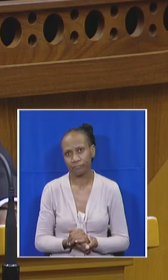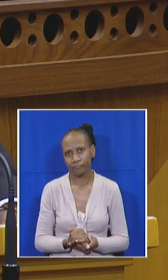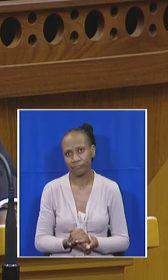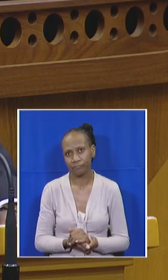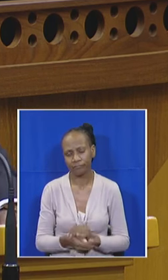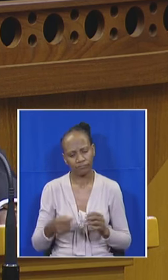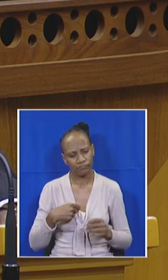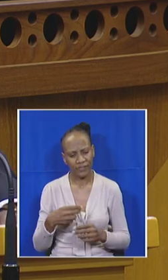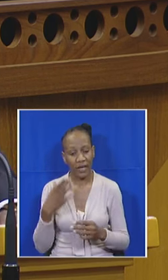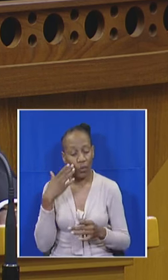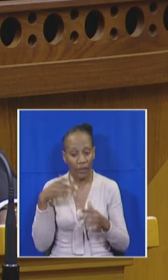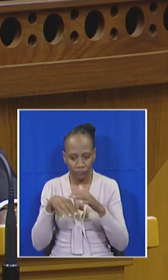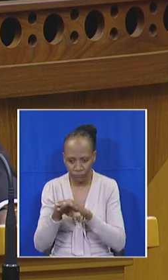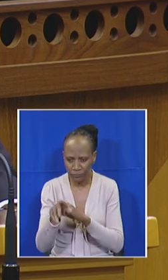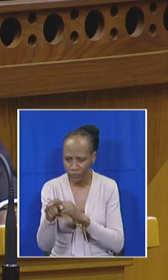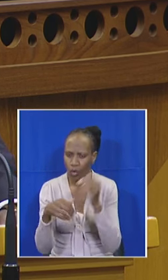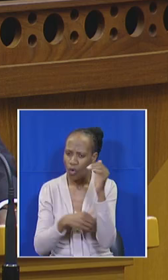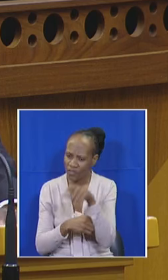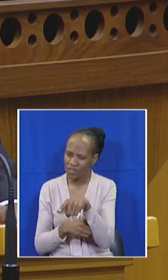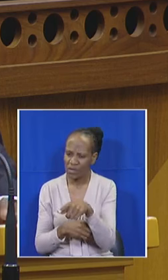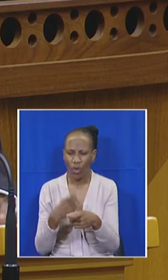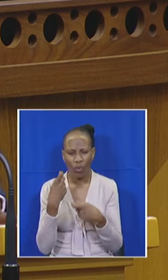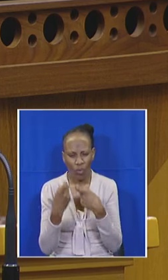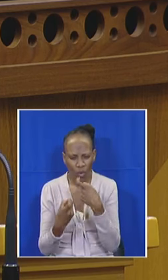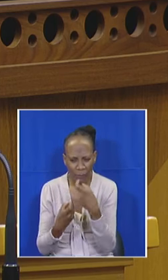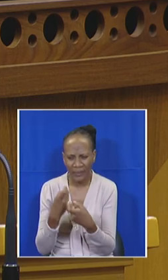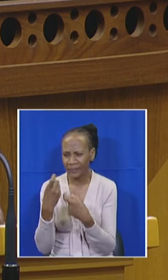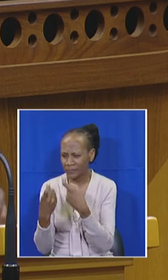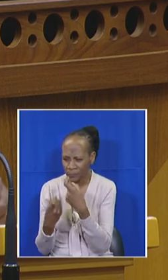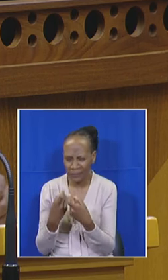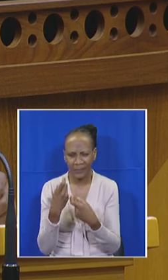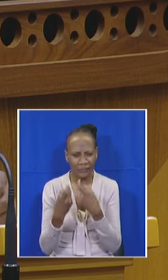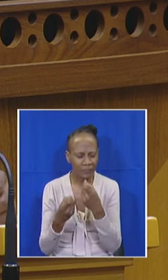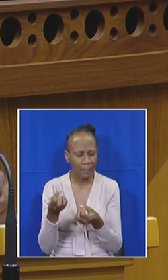received complaints from foreign and